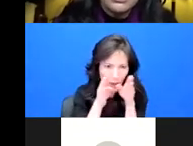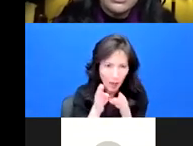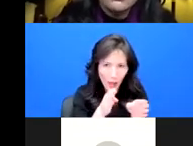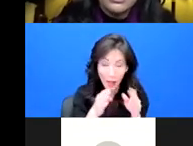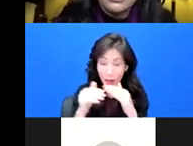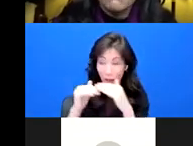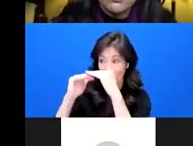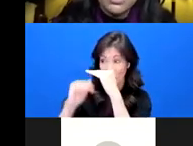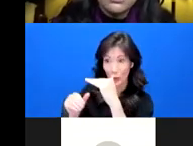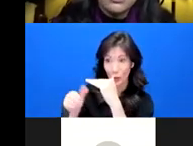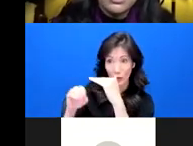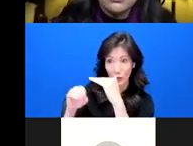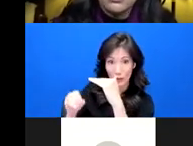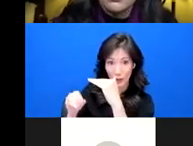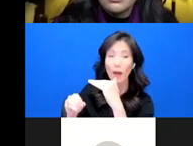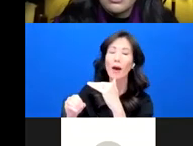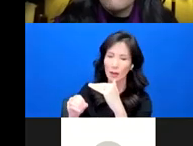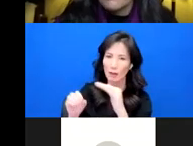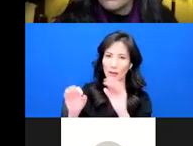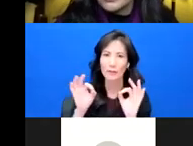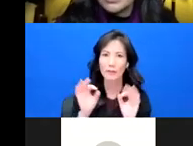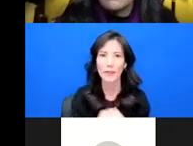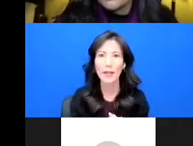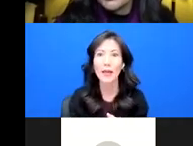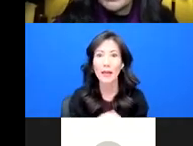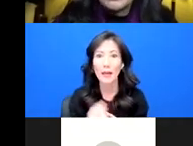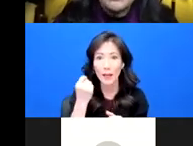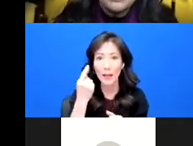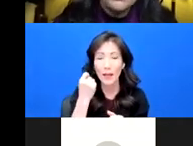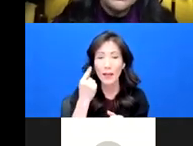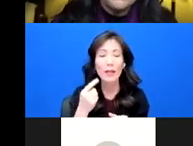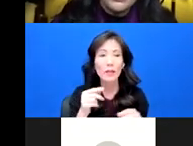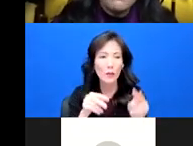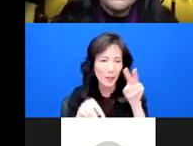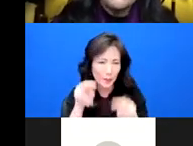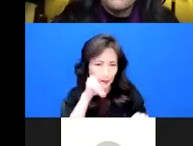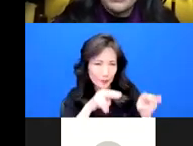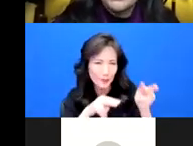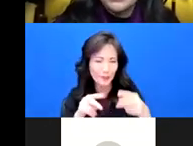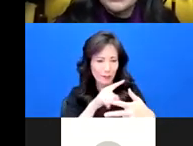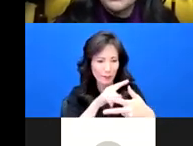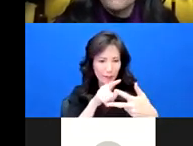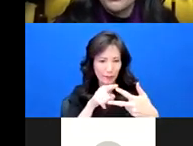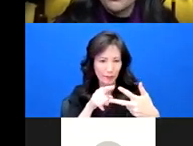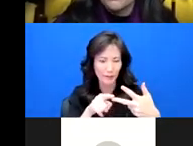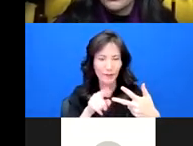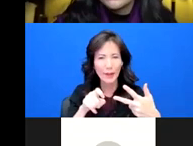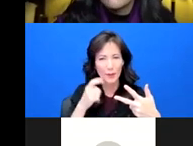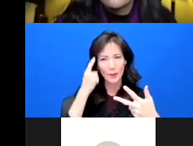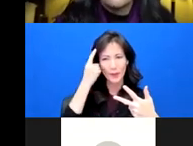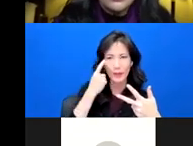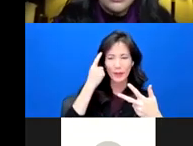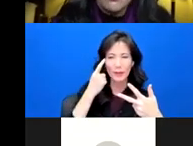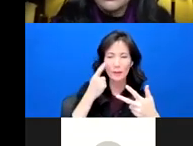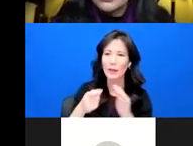under that 10%. So that's one thing that we're looking at. Again, we saw how much we have to consider with all those